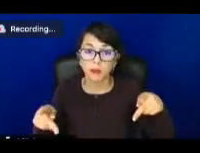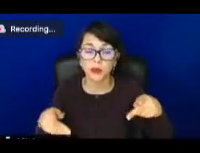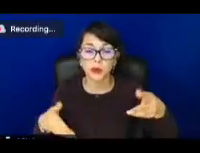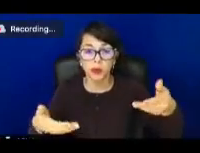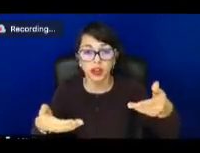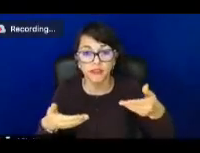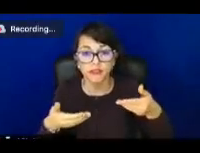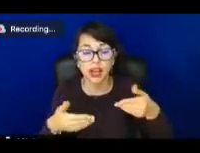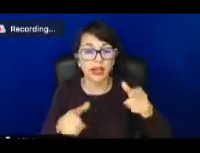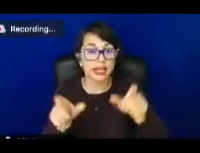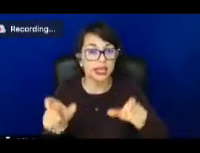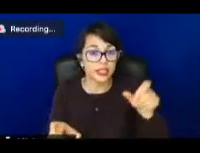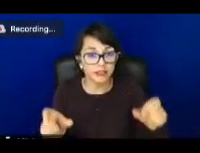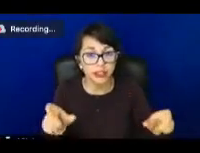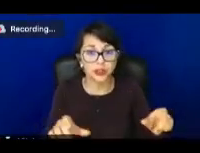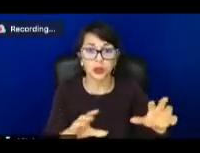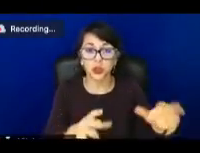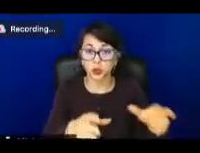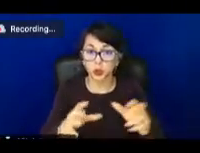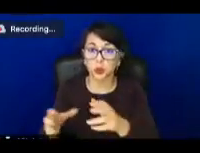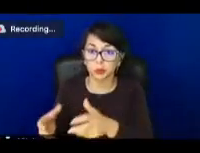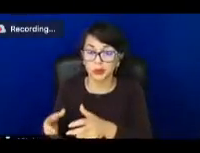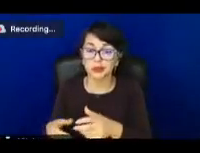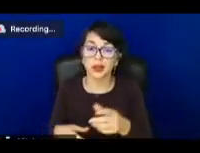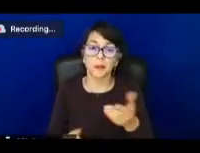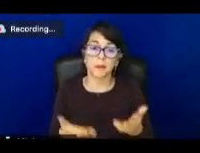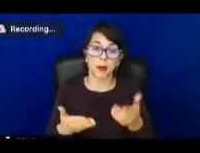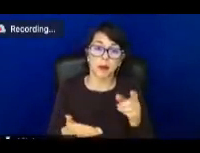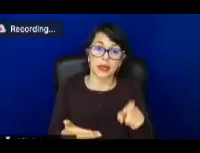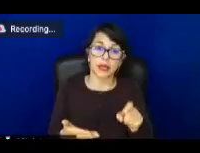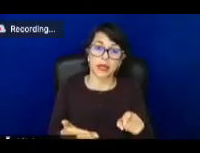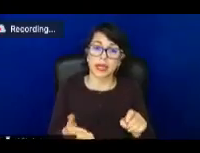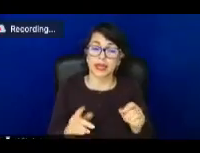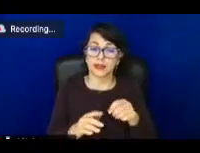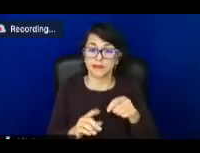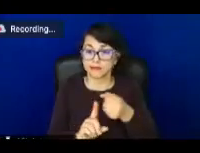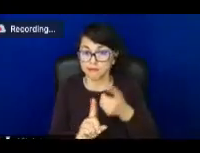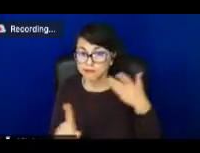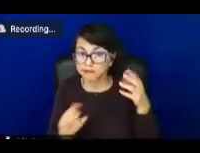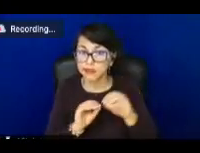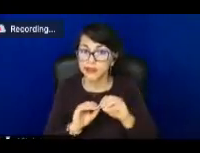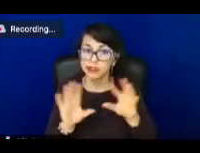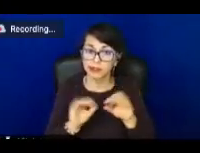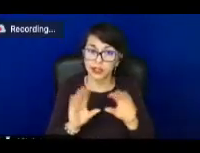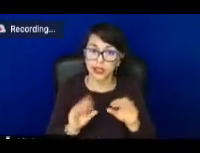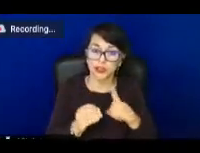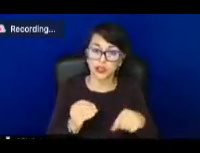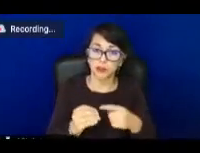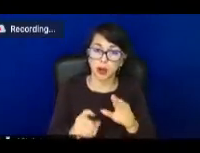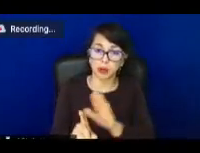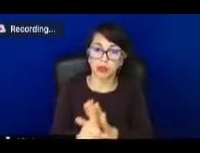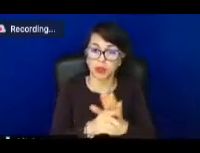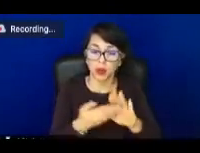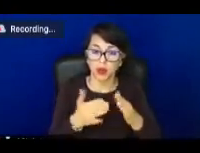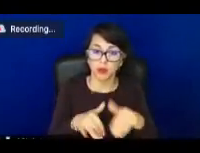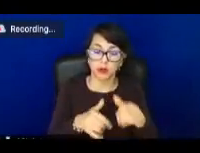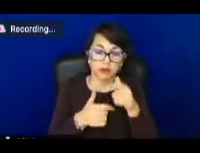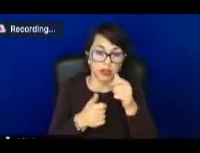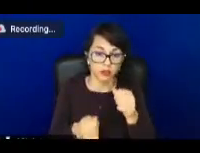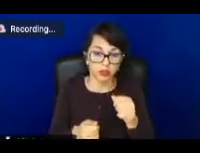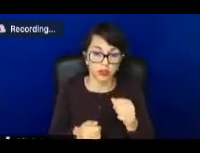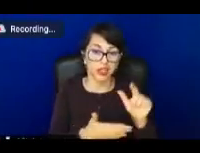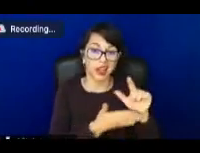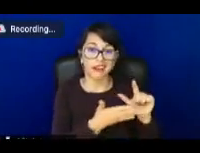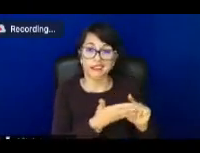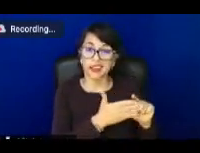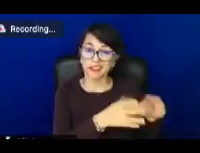need clarification on the communities of interest. I know we were going to, legal is looking at the different ways that we can